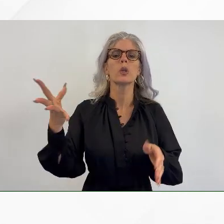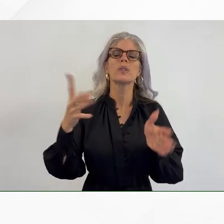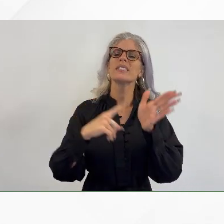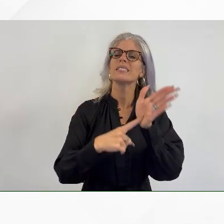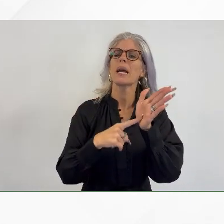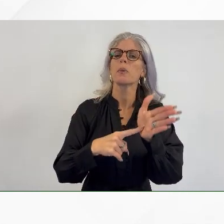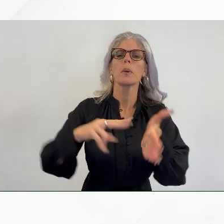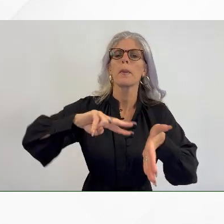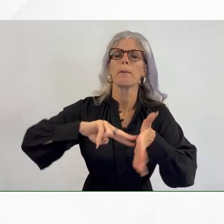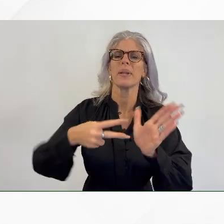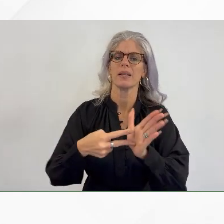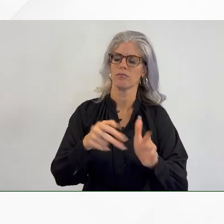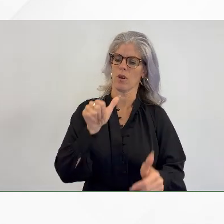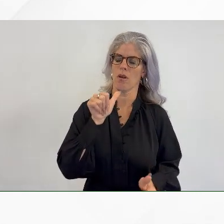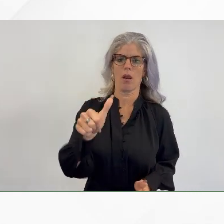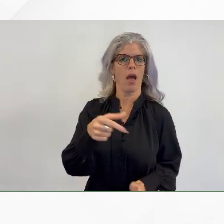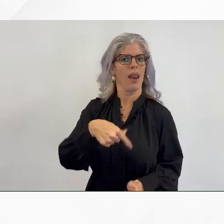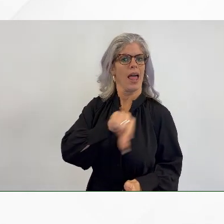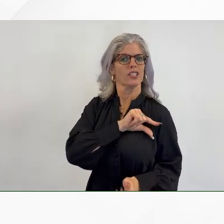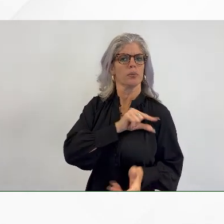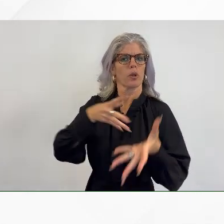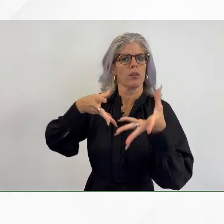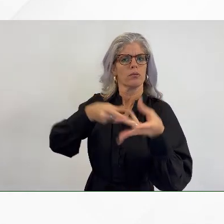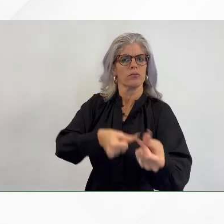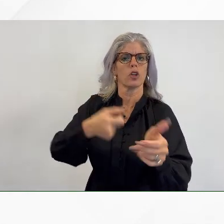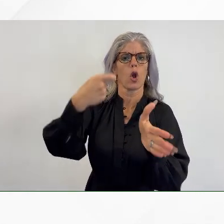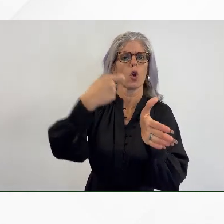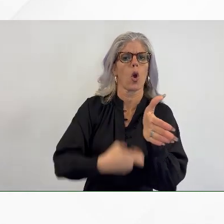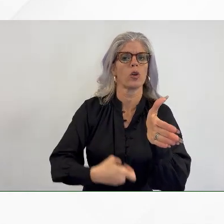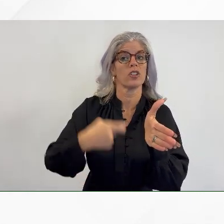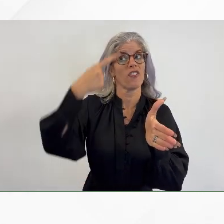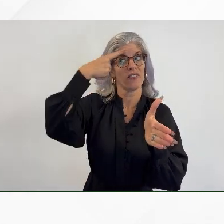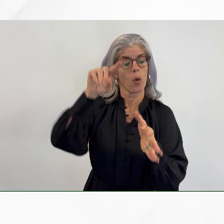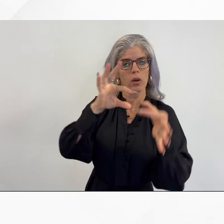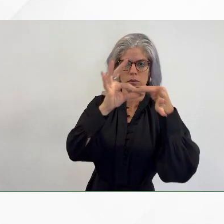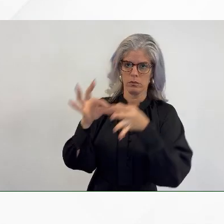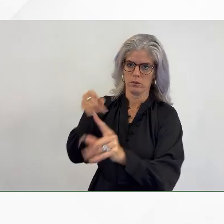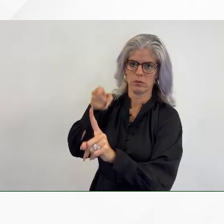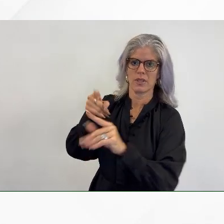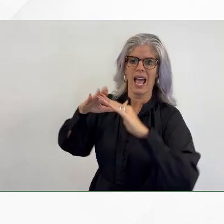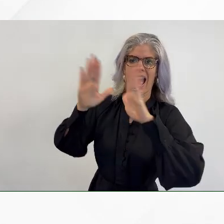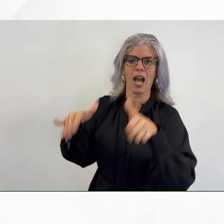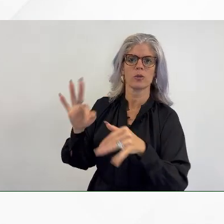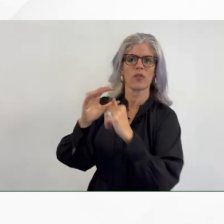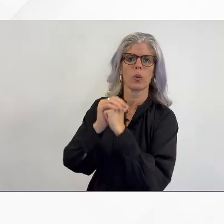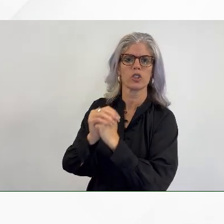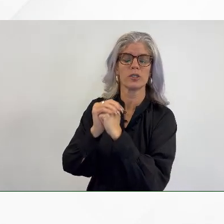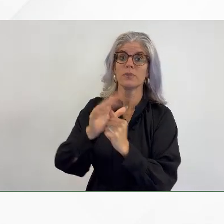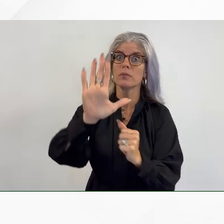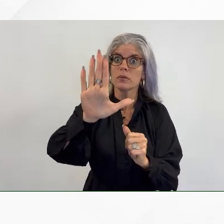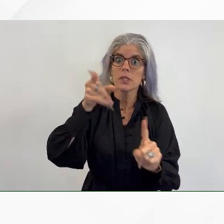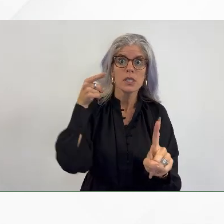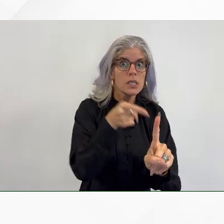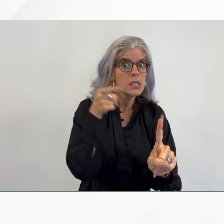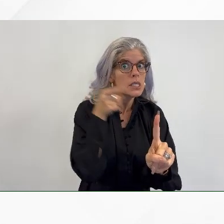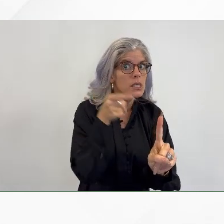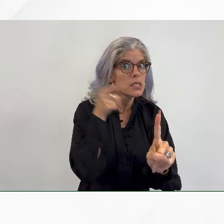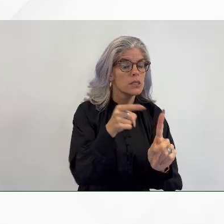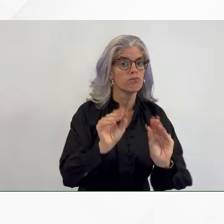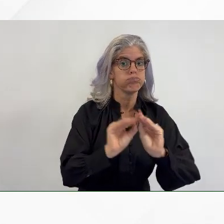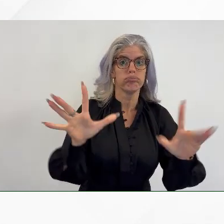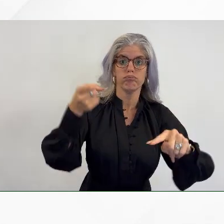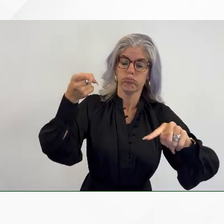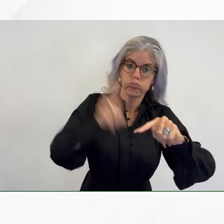Now let's go over a few examples of ineligible costs for houses of worship. Ding, ding, ding. Duplication of